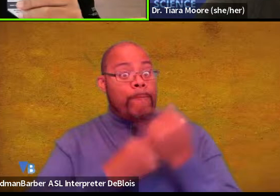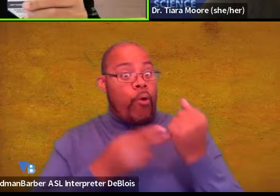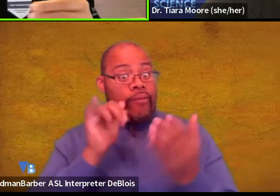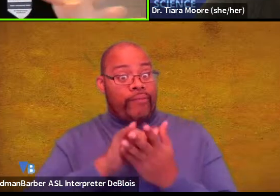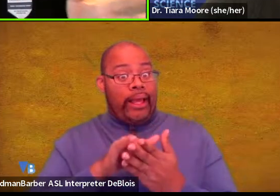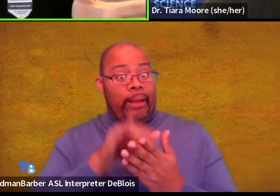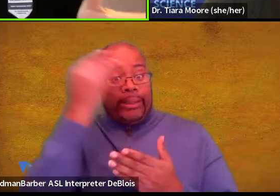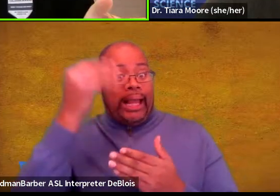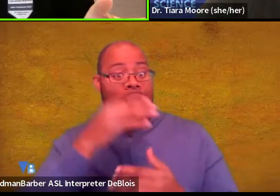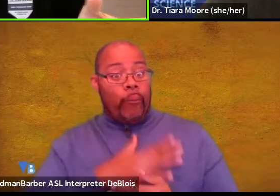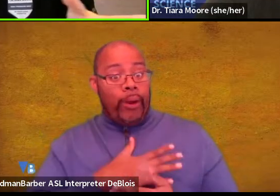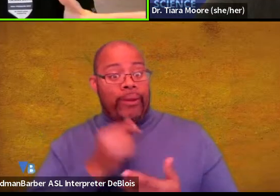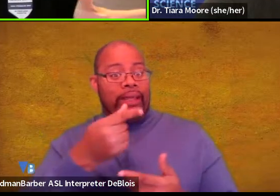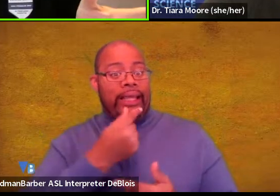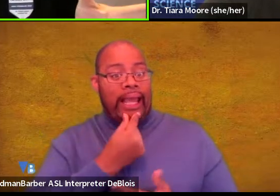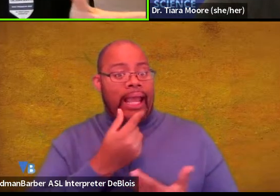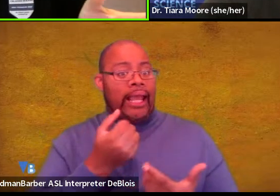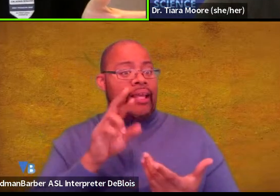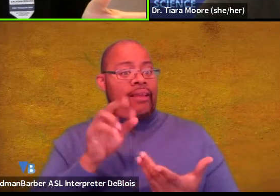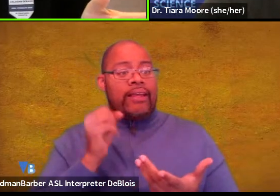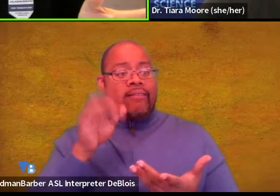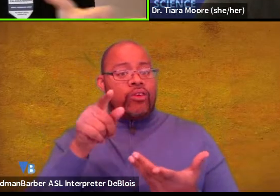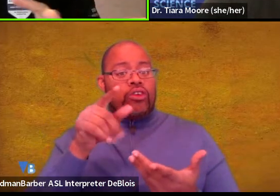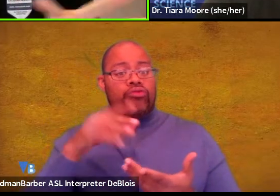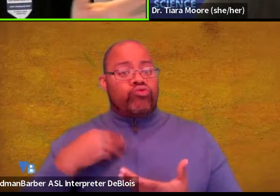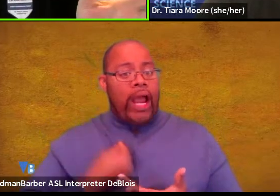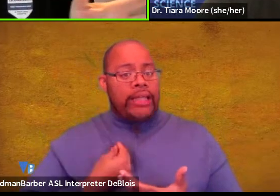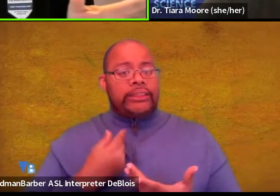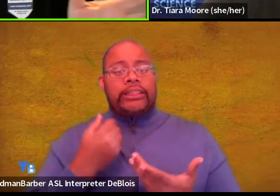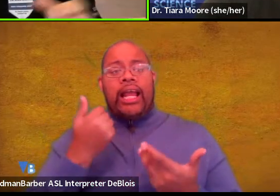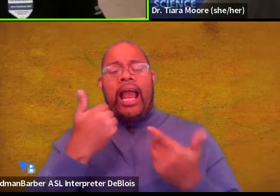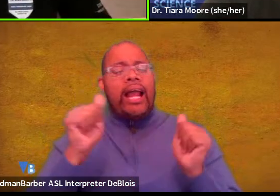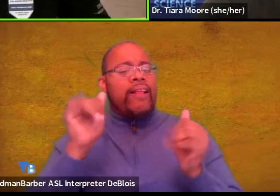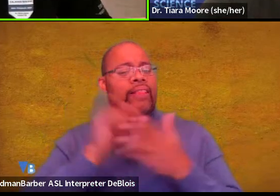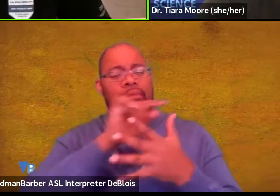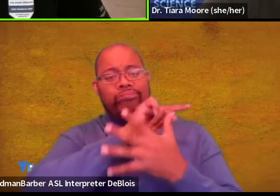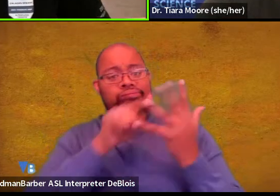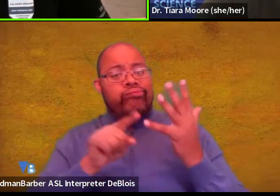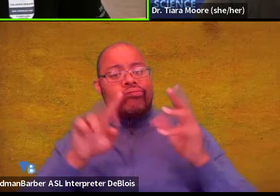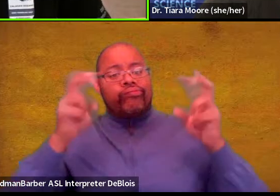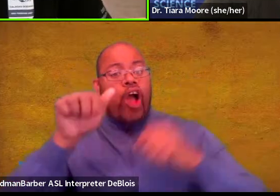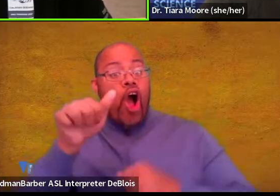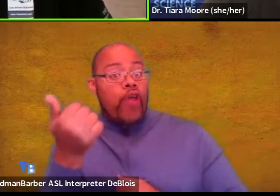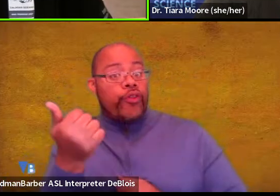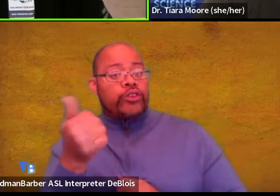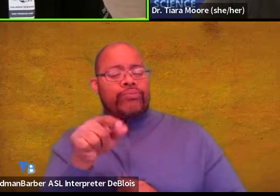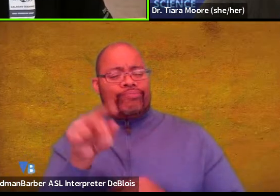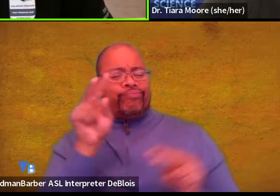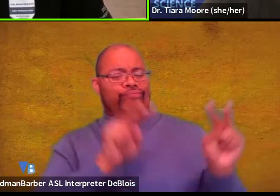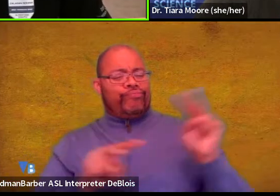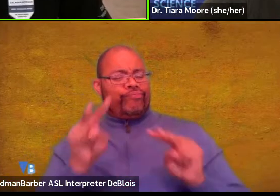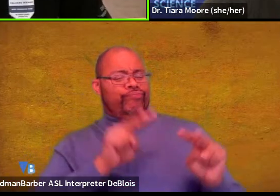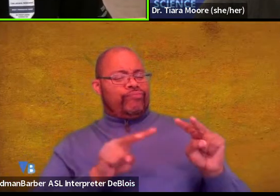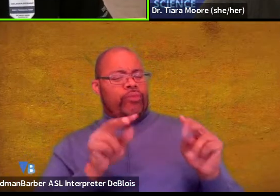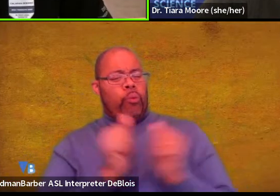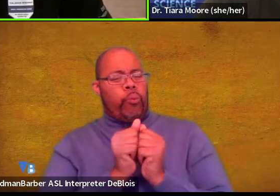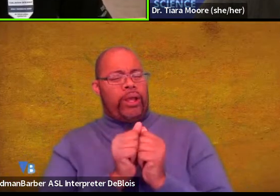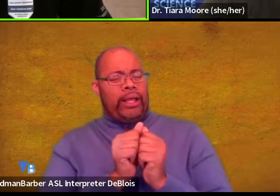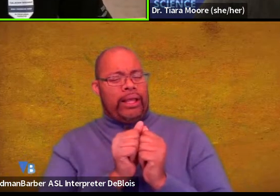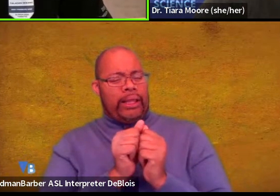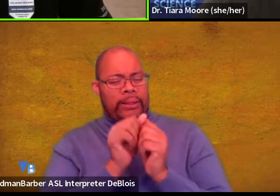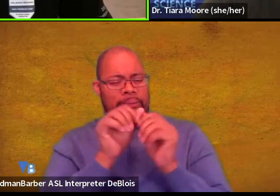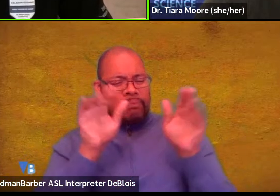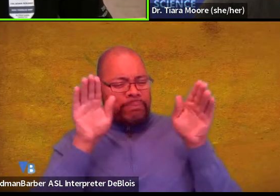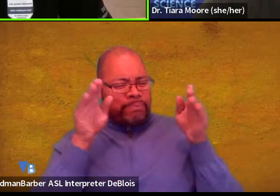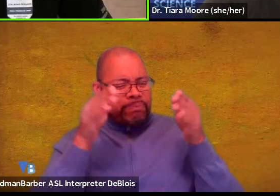those, if you're gay, if you're trans, if you're any of these others, you are looked at with a microscope to